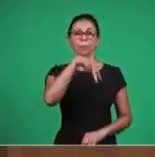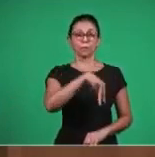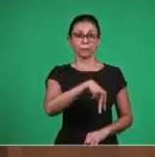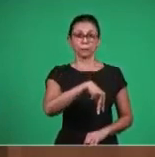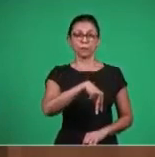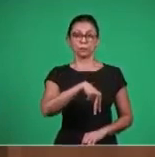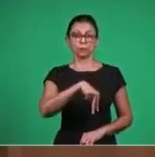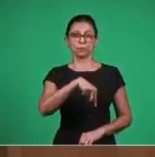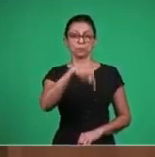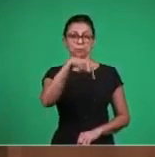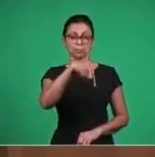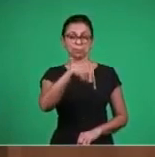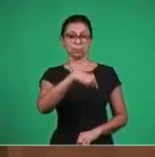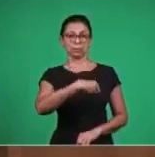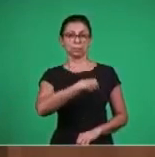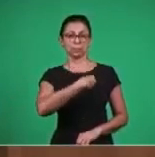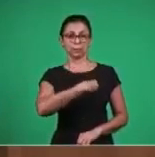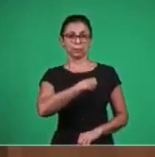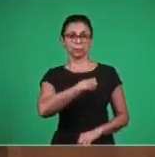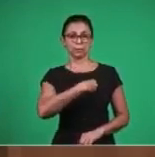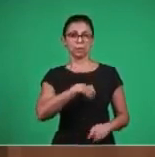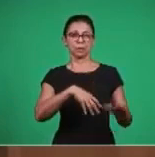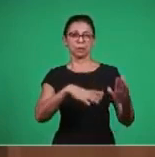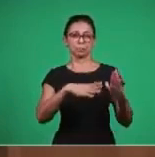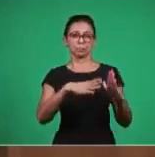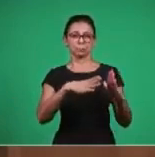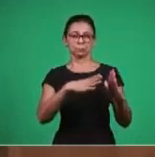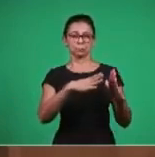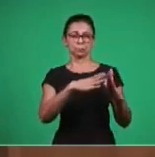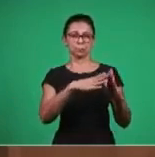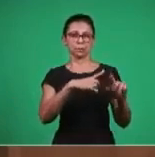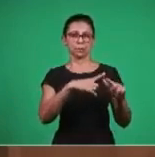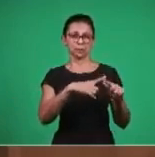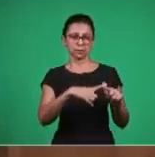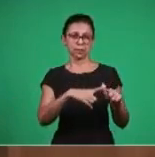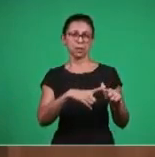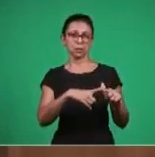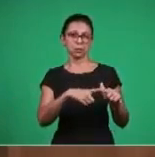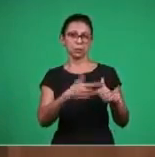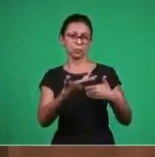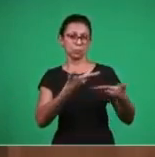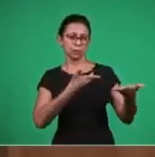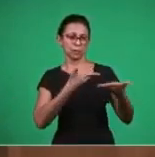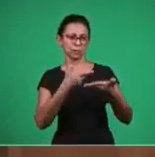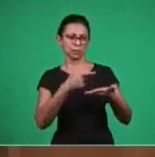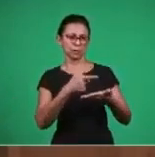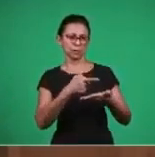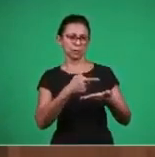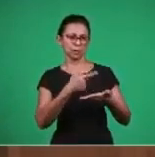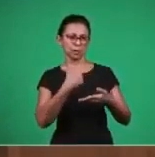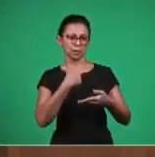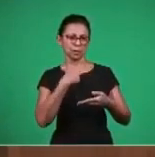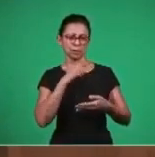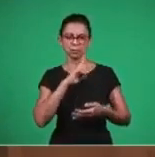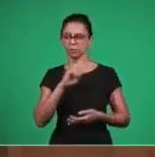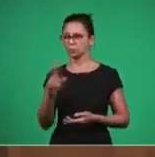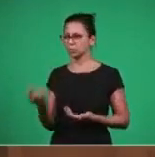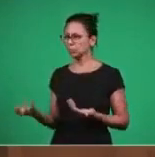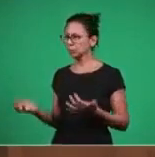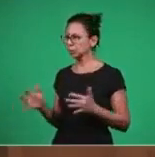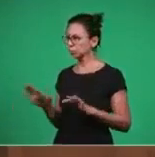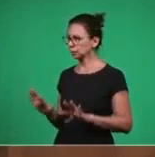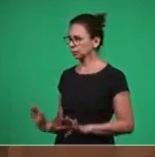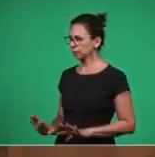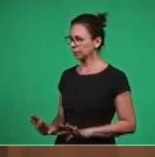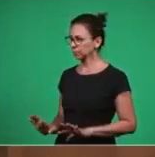to come to Maranatha Church. Then we placed it in the presence of the Lord. And the Lord said, oh, I don't want